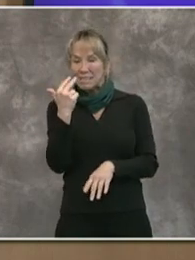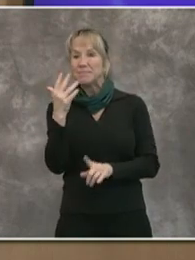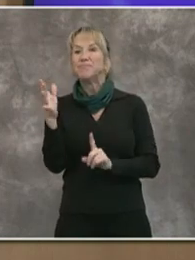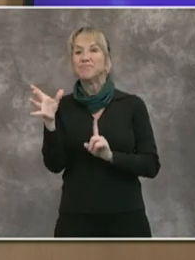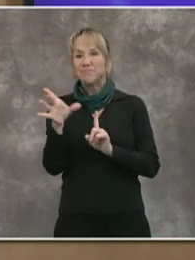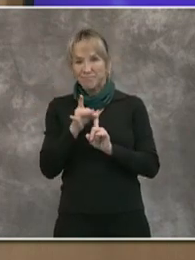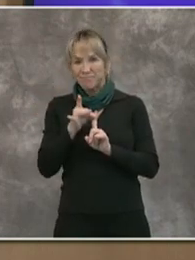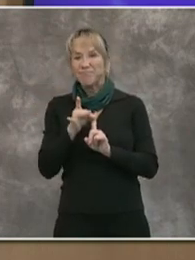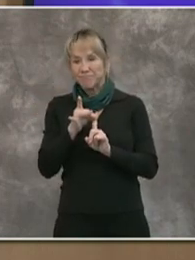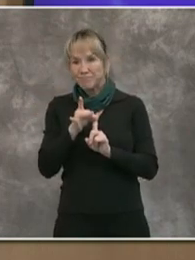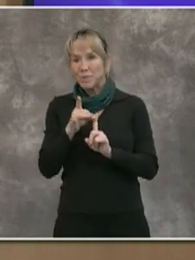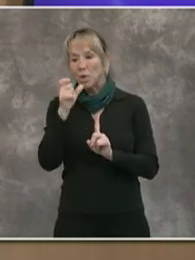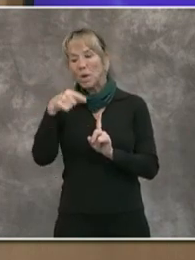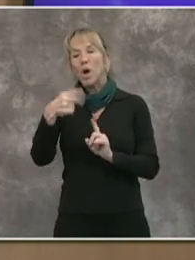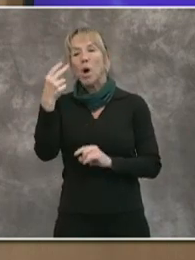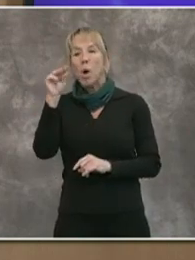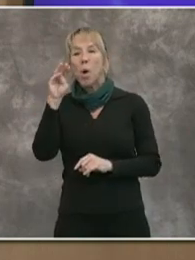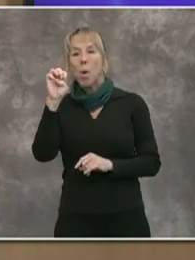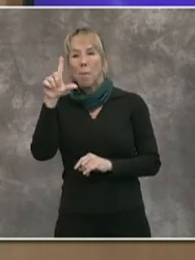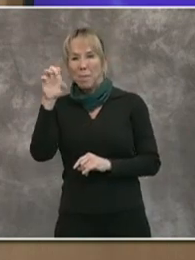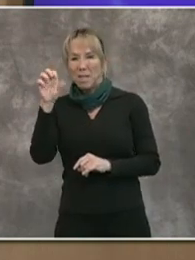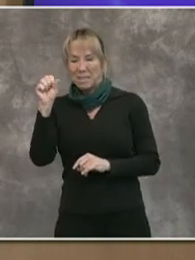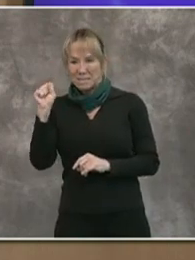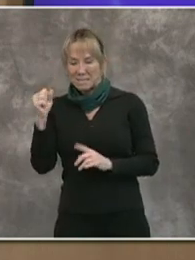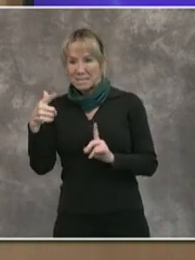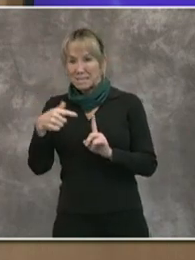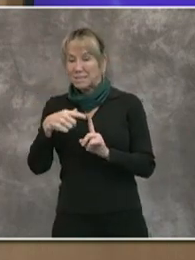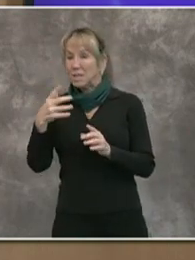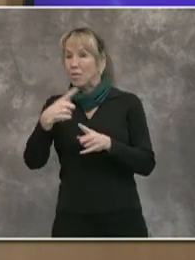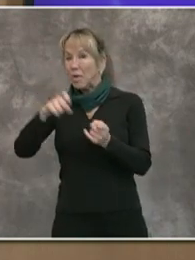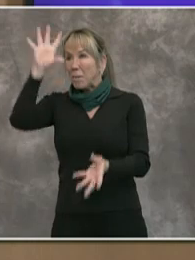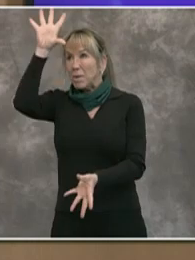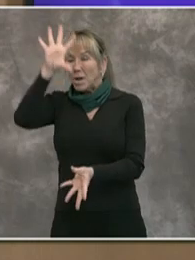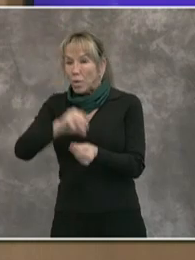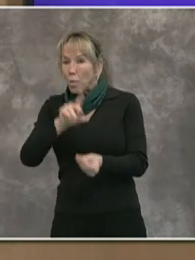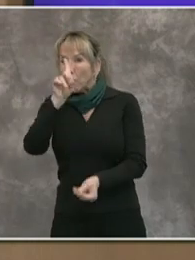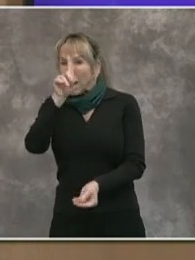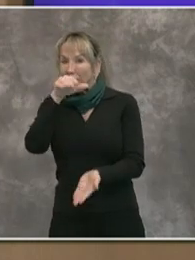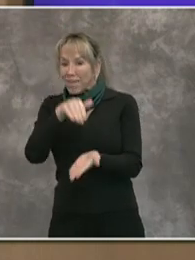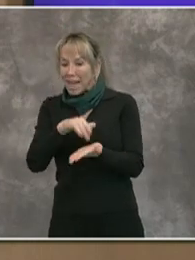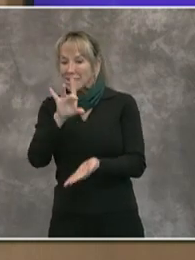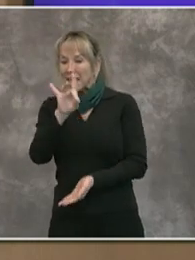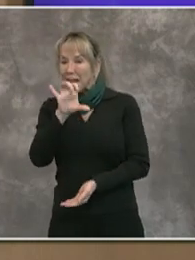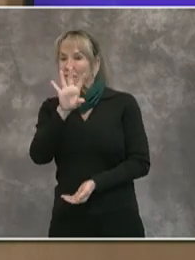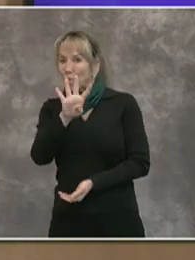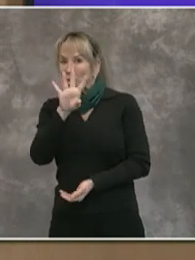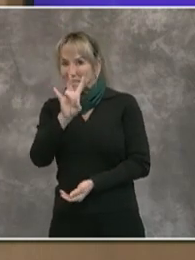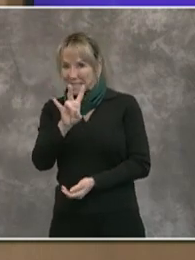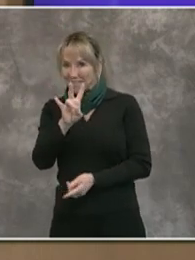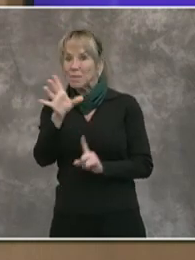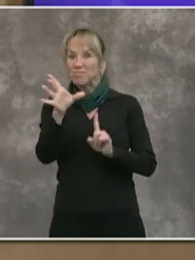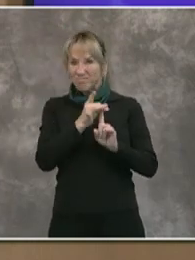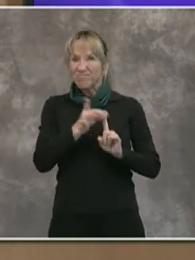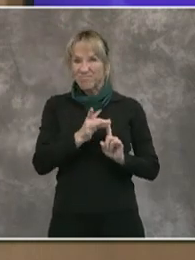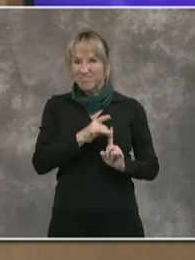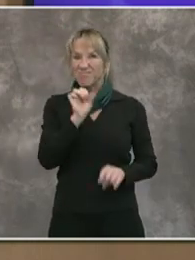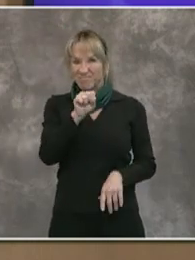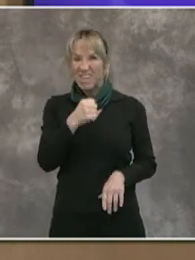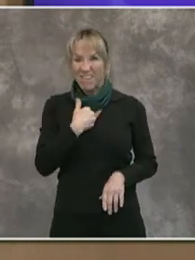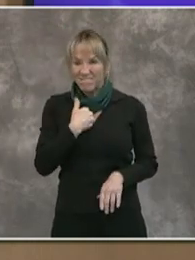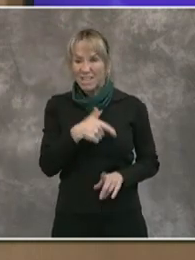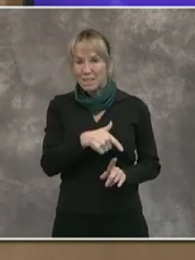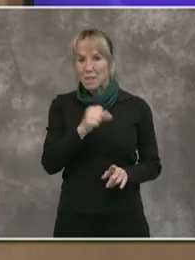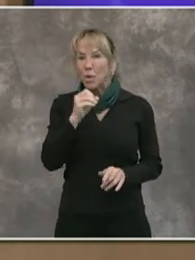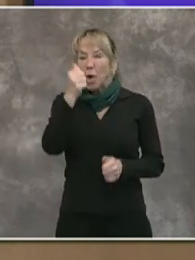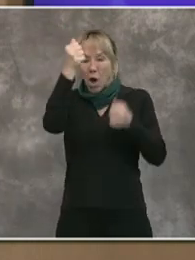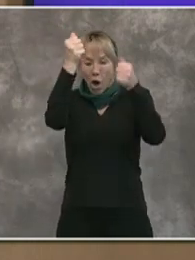cases who are homeless out of a total of 1,847 total positive cases. So again, out of all